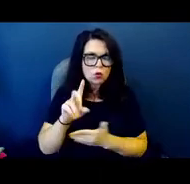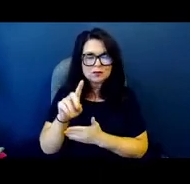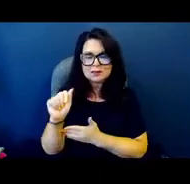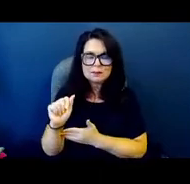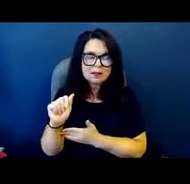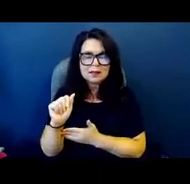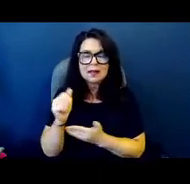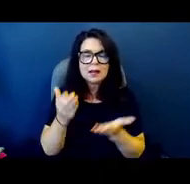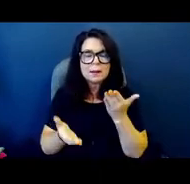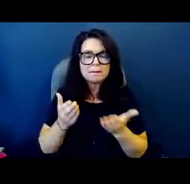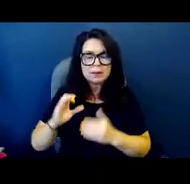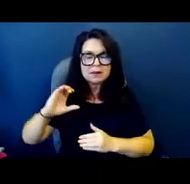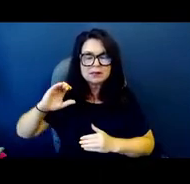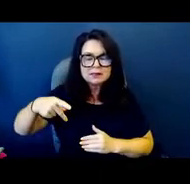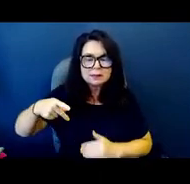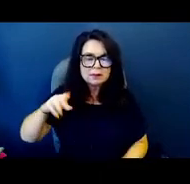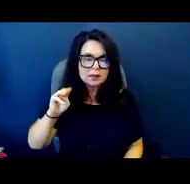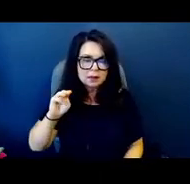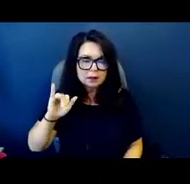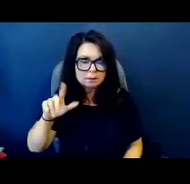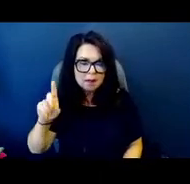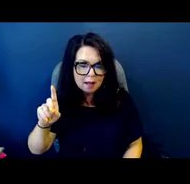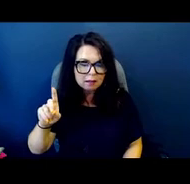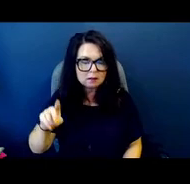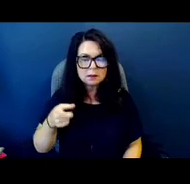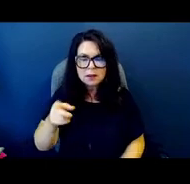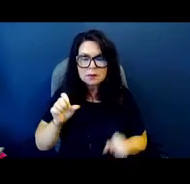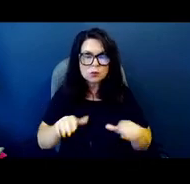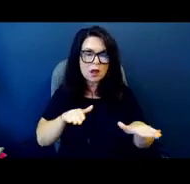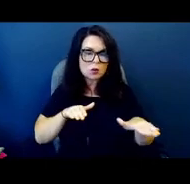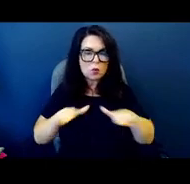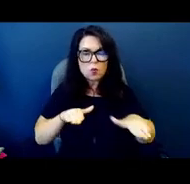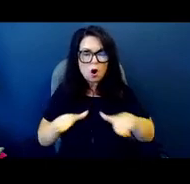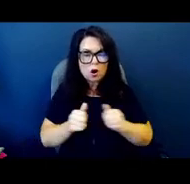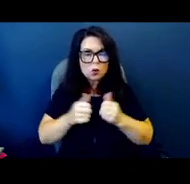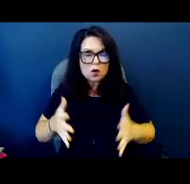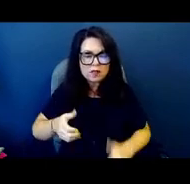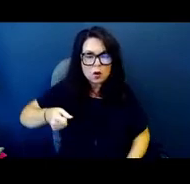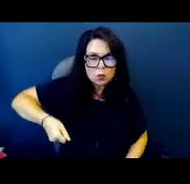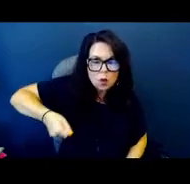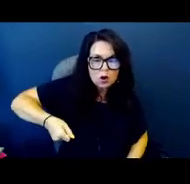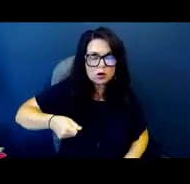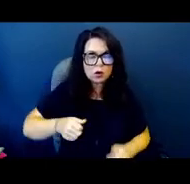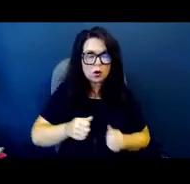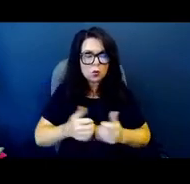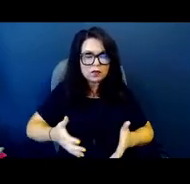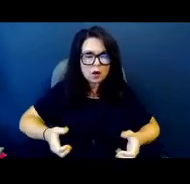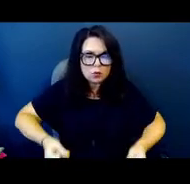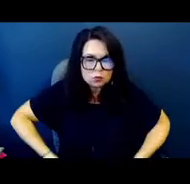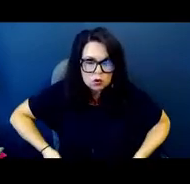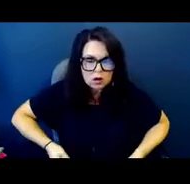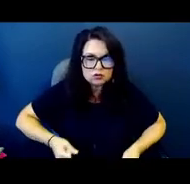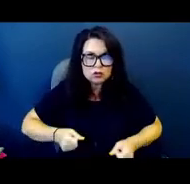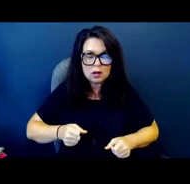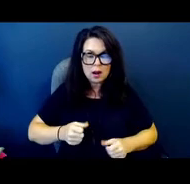cerebral palsy, you might be able to walk without a walker or without walking sticks or without crutches. But my level